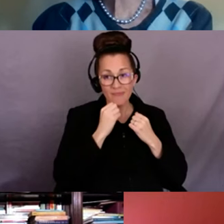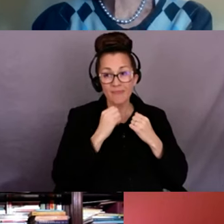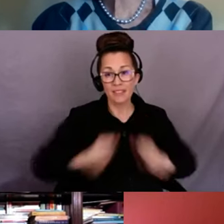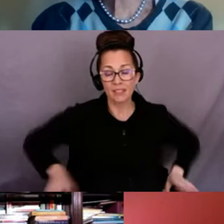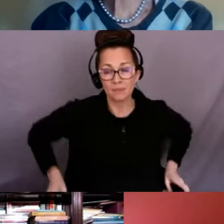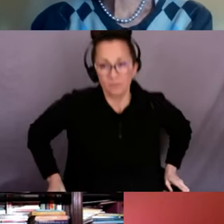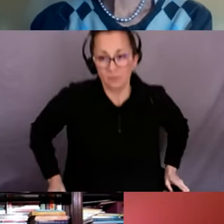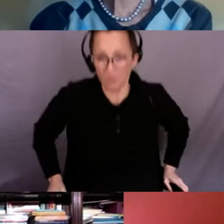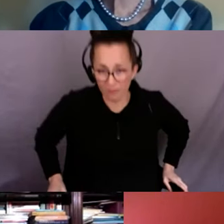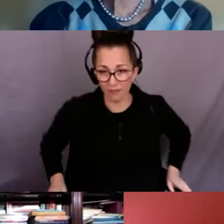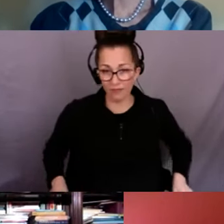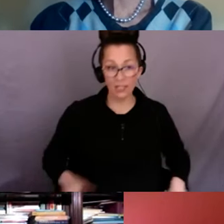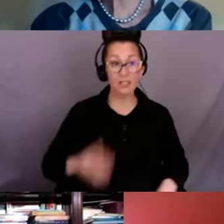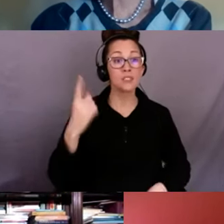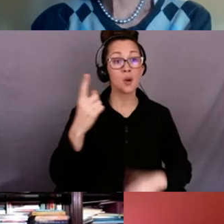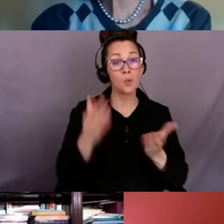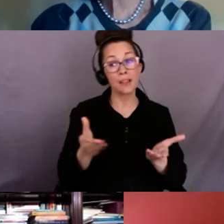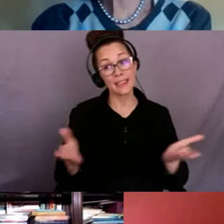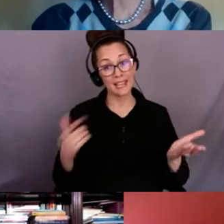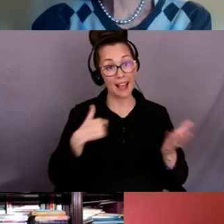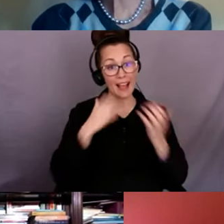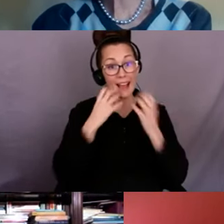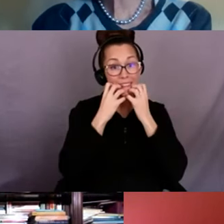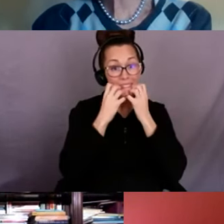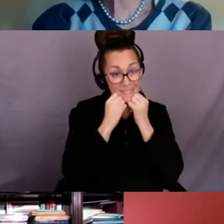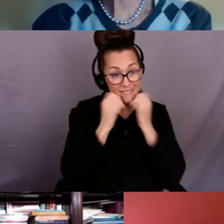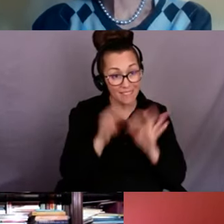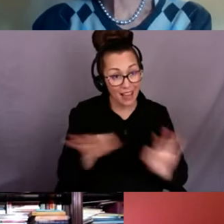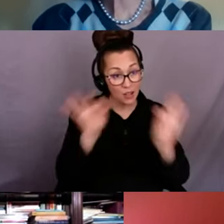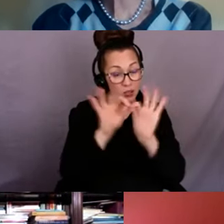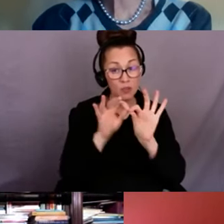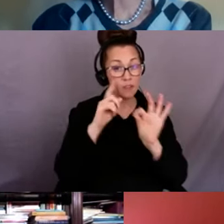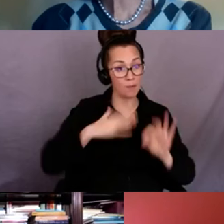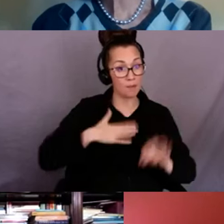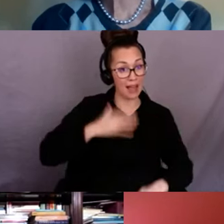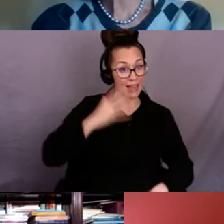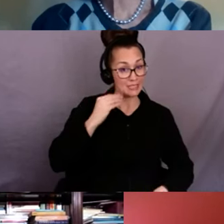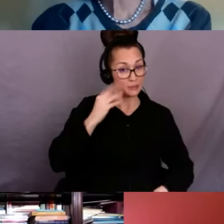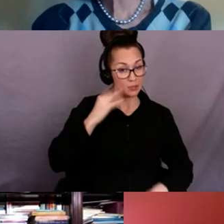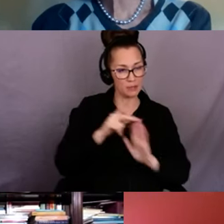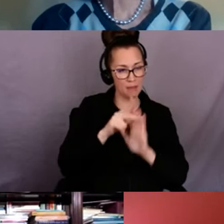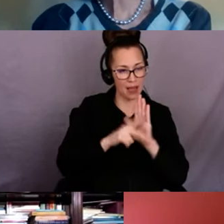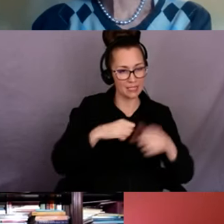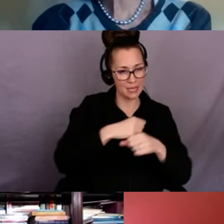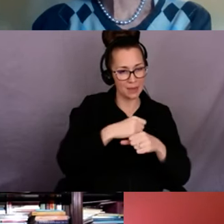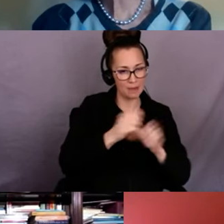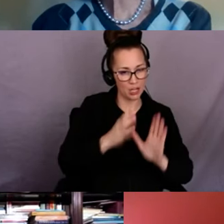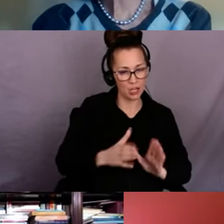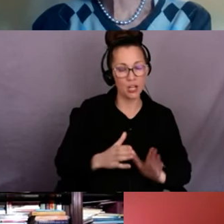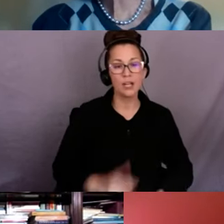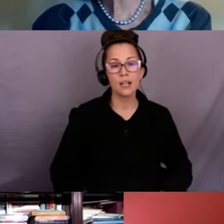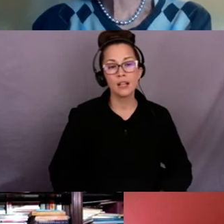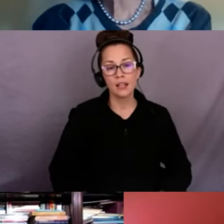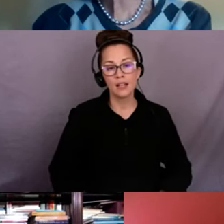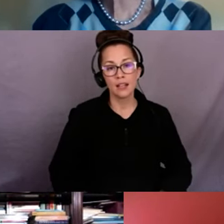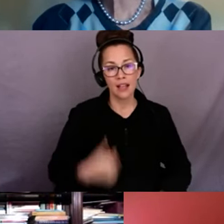one of the things that, you know, I value in my, you know, from my experience as a policymaker is being able to draw on my experience